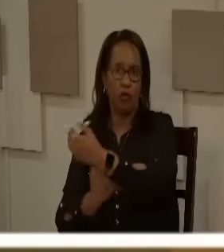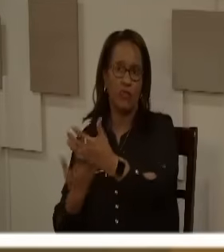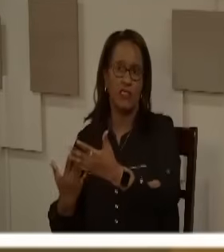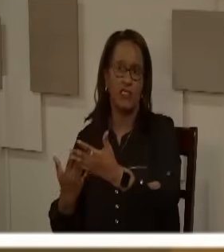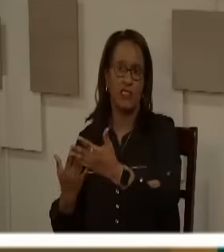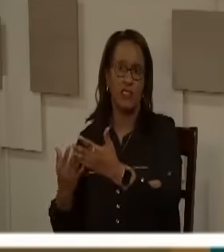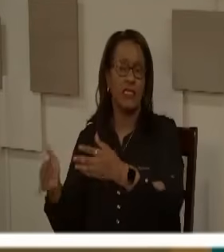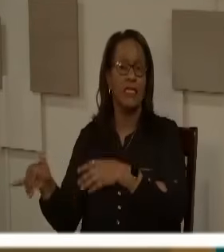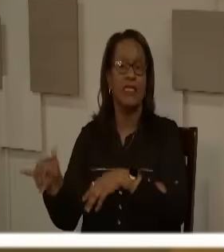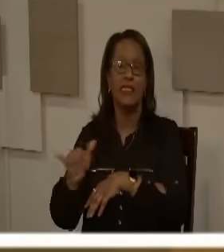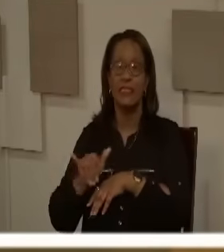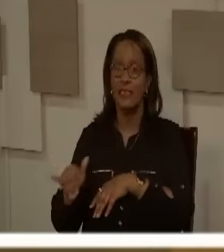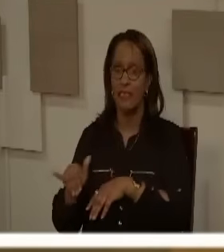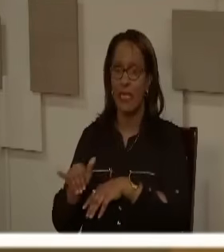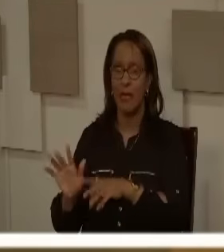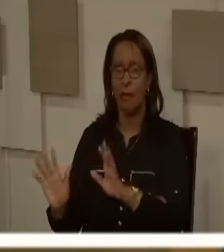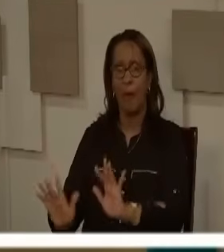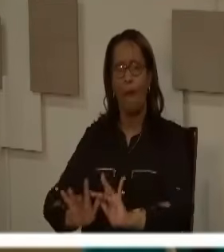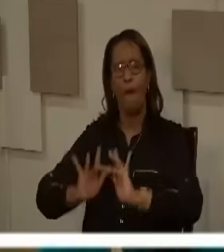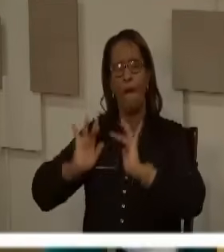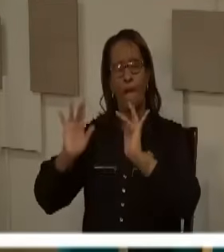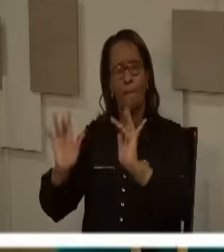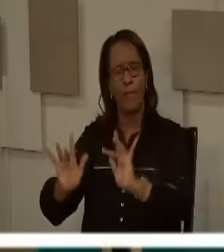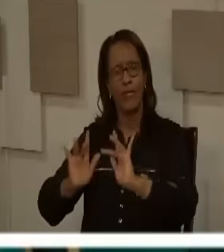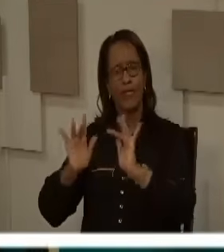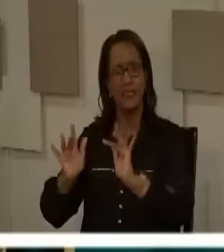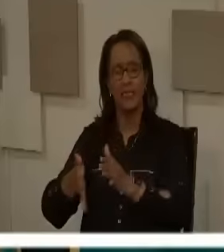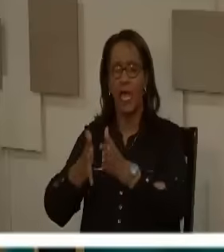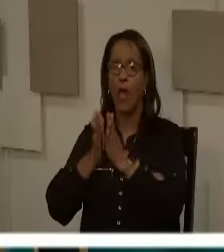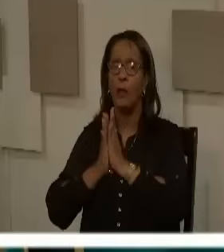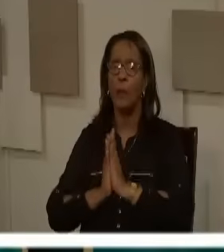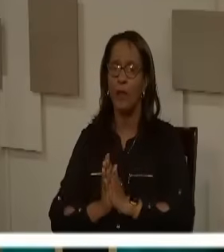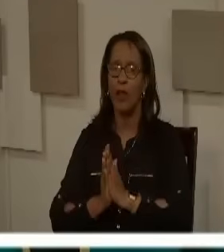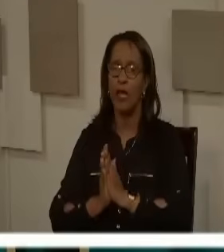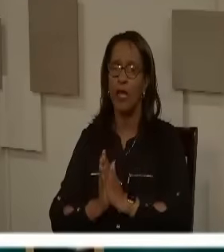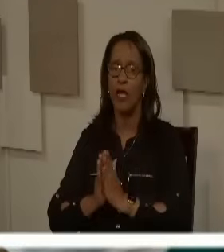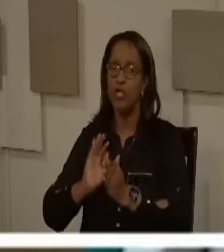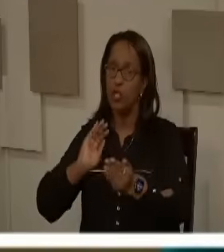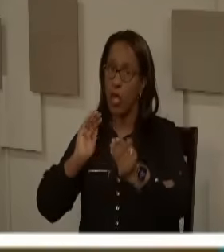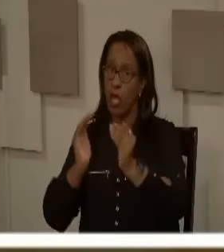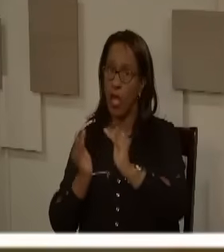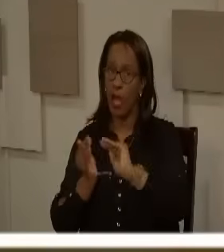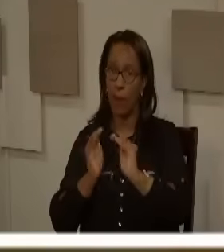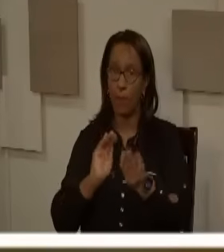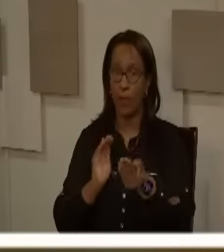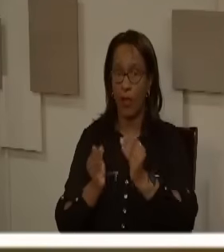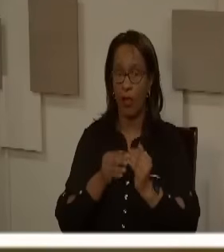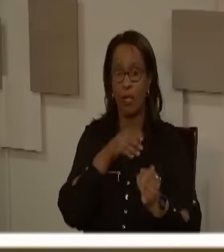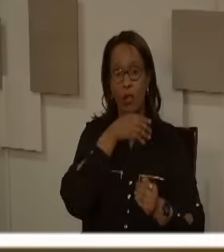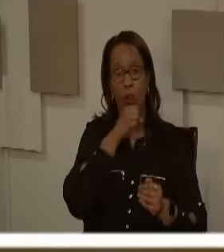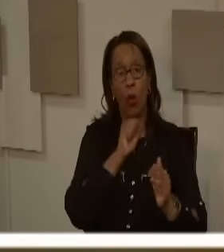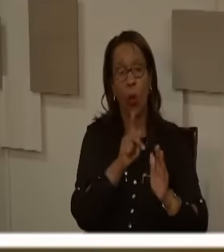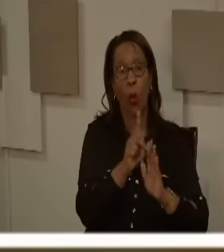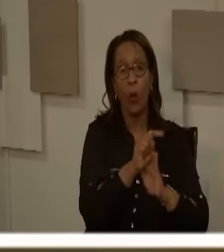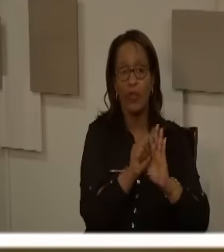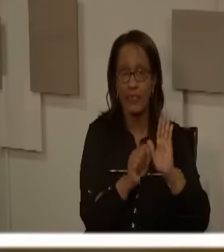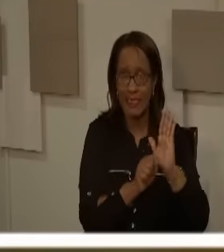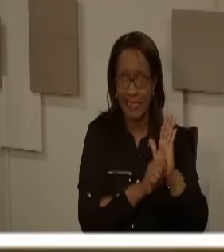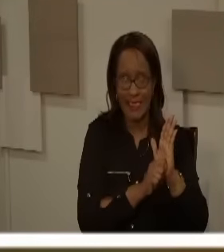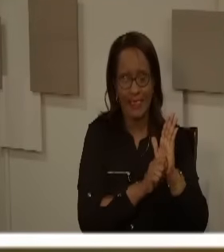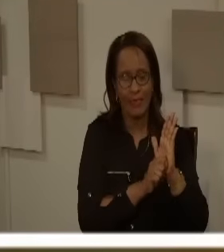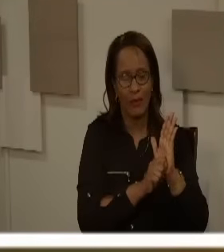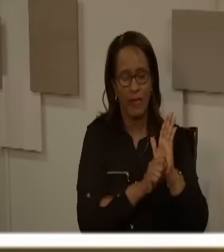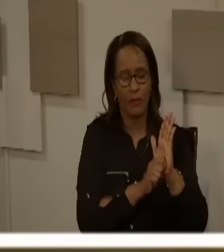Kindness and prayer and devotion flow out, because it is through his wounds that we are